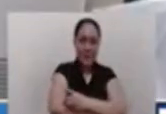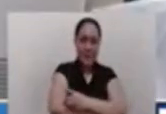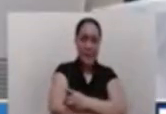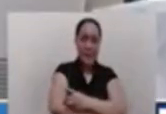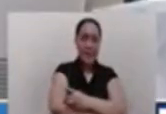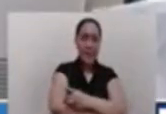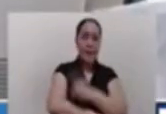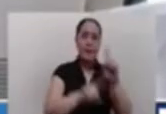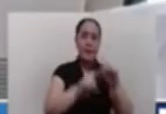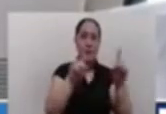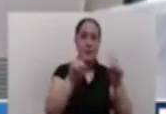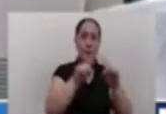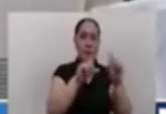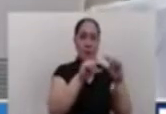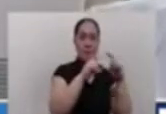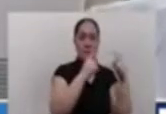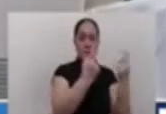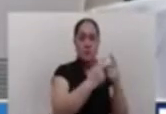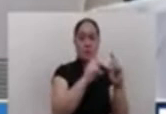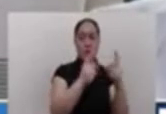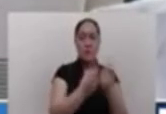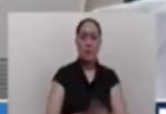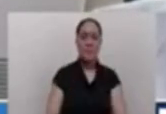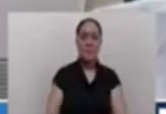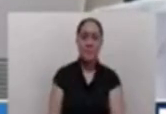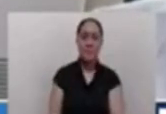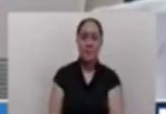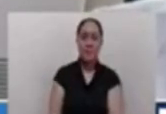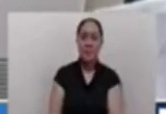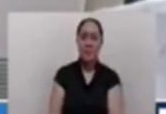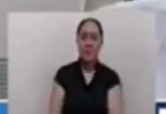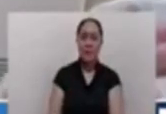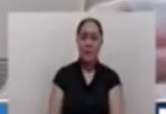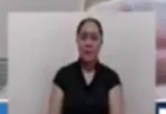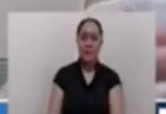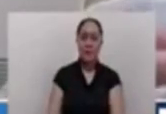Sa lahat po ng mga kawawin ng gobyerno,